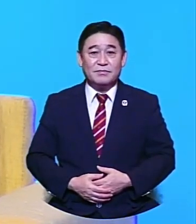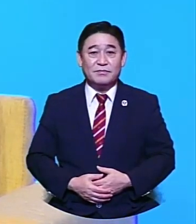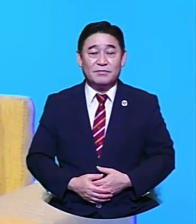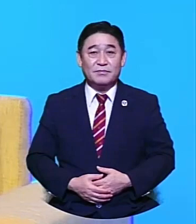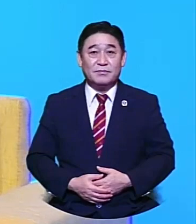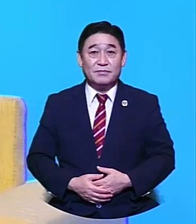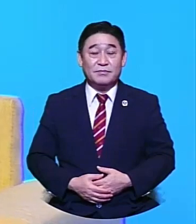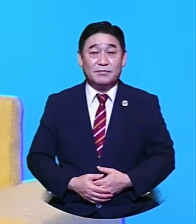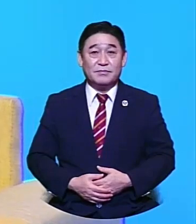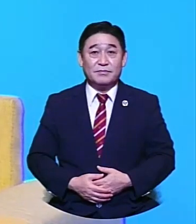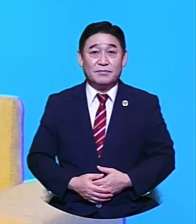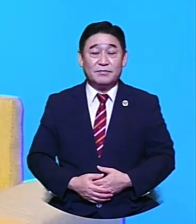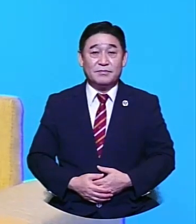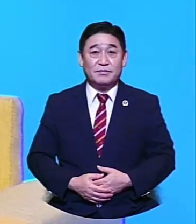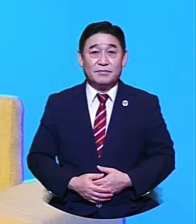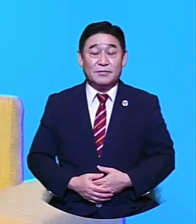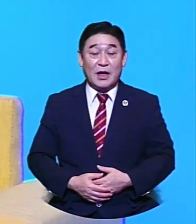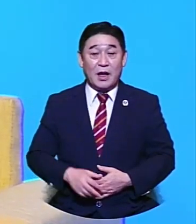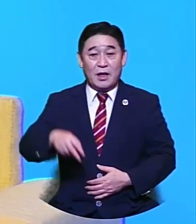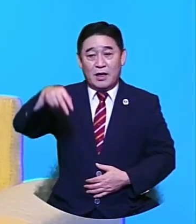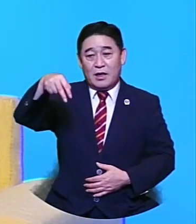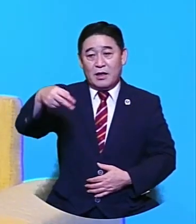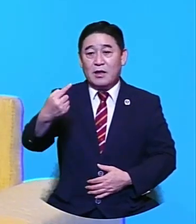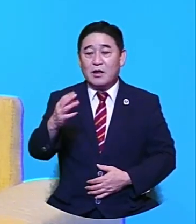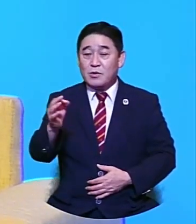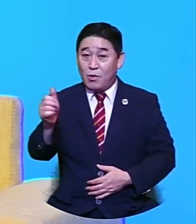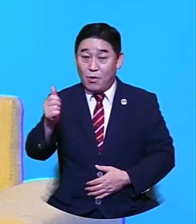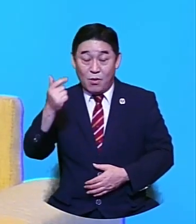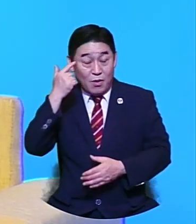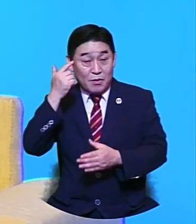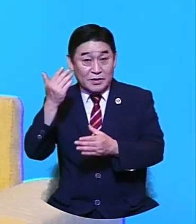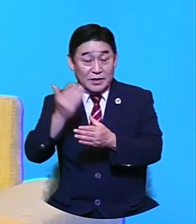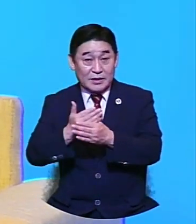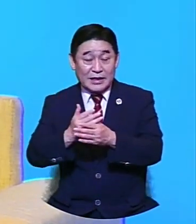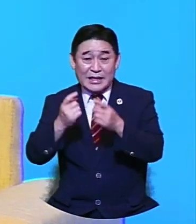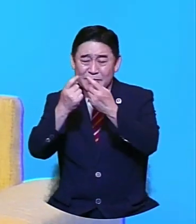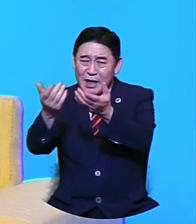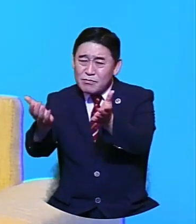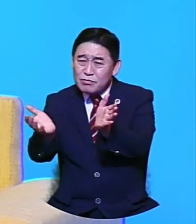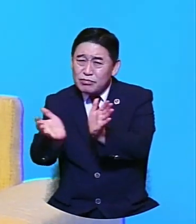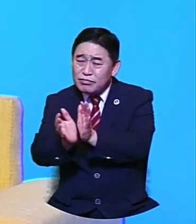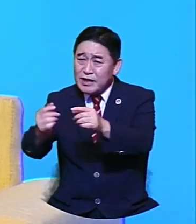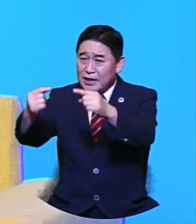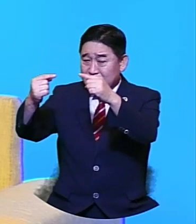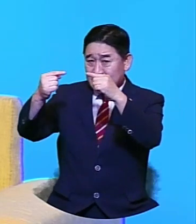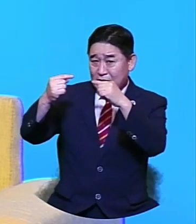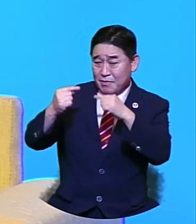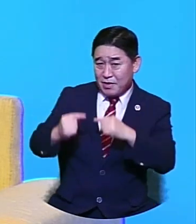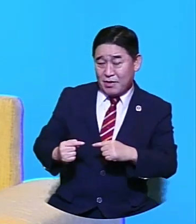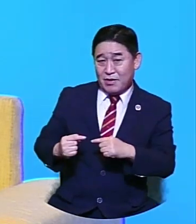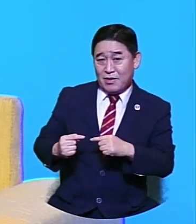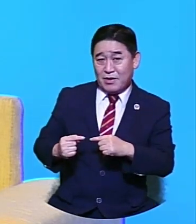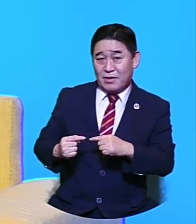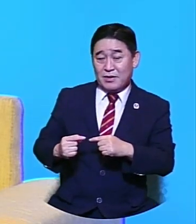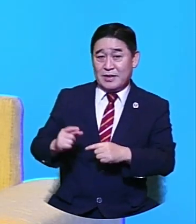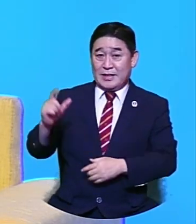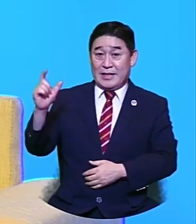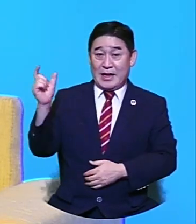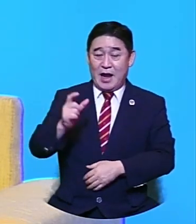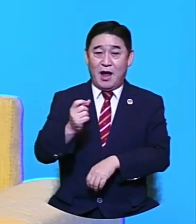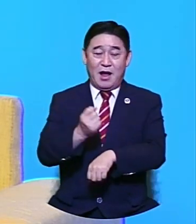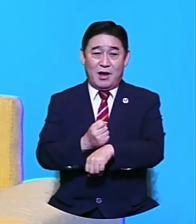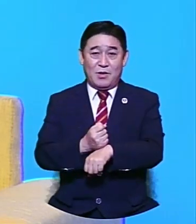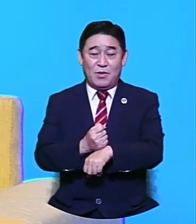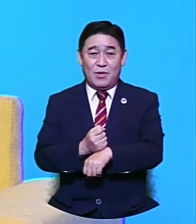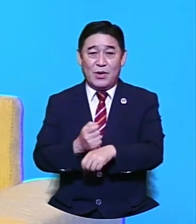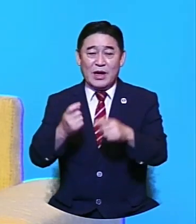it's necessary to attract a private sector participation and strengthen collaboration between the private sector